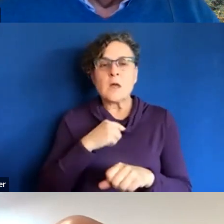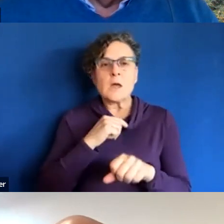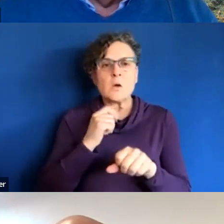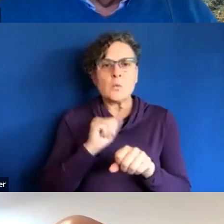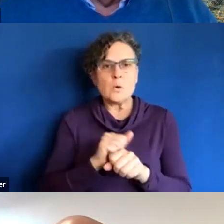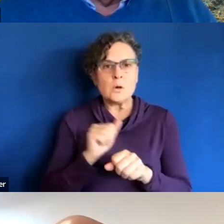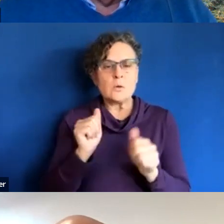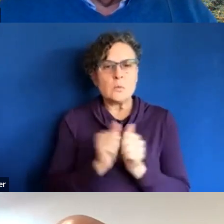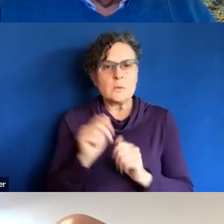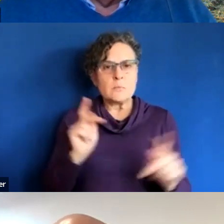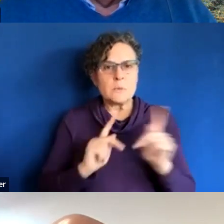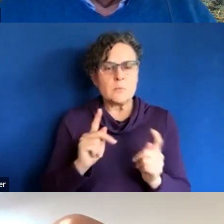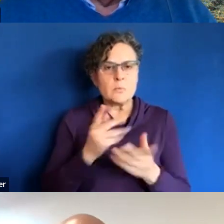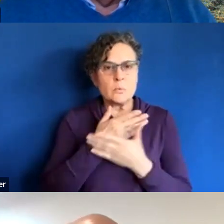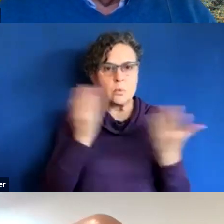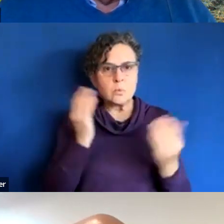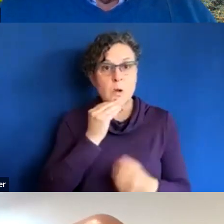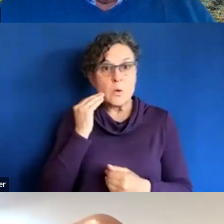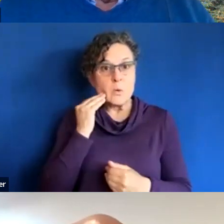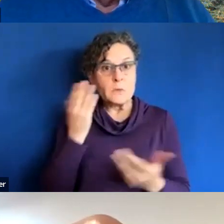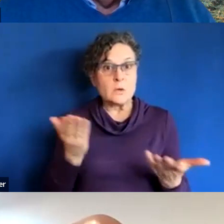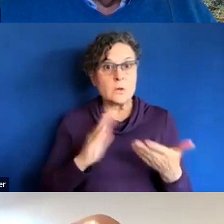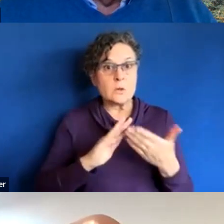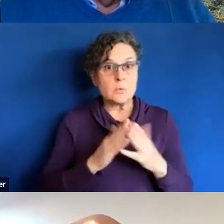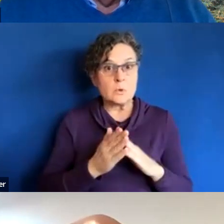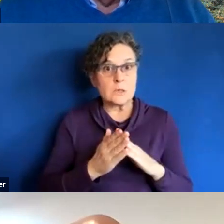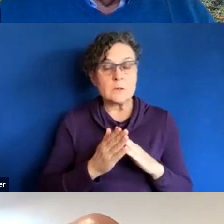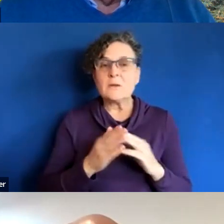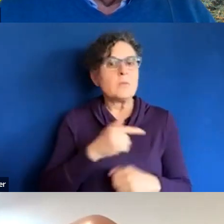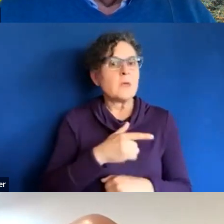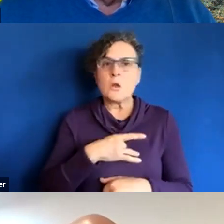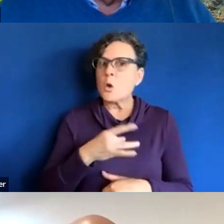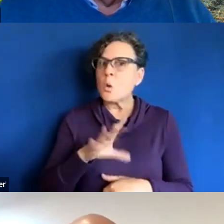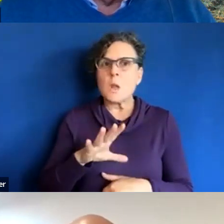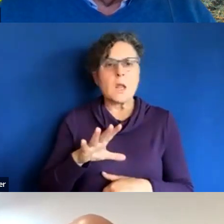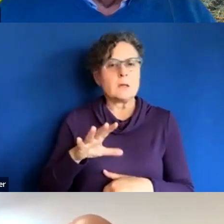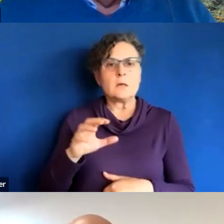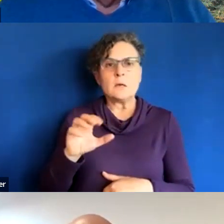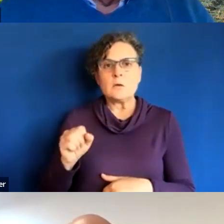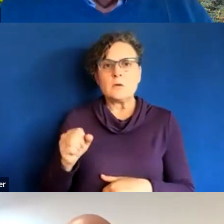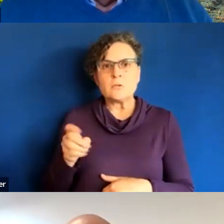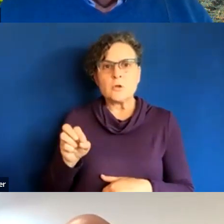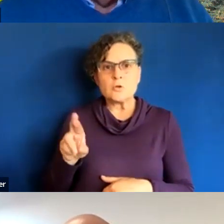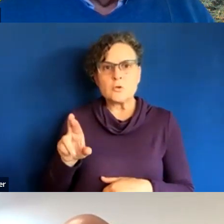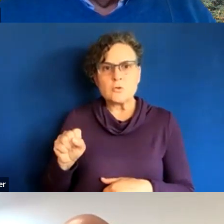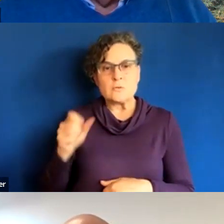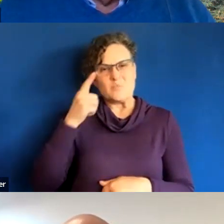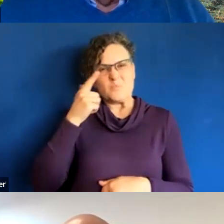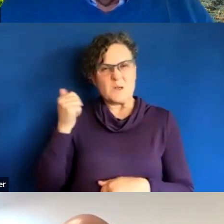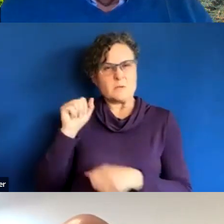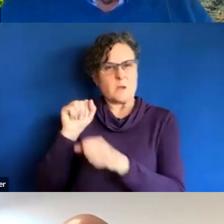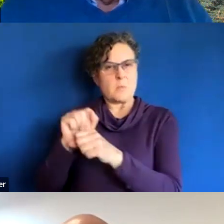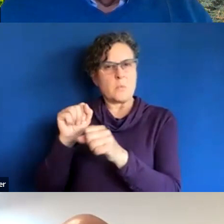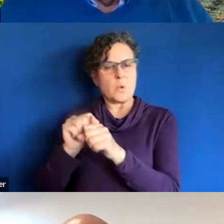of shelters because of the authoritarian, often condescending treatment people receive from service providers. Who will be running